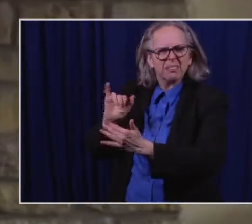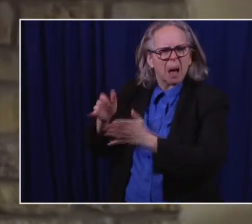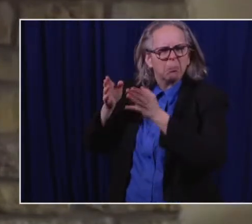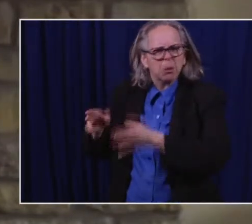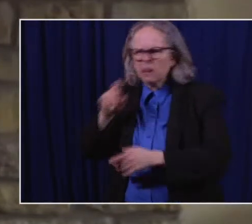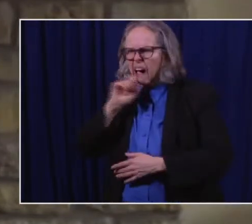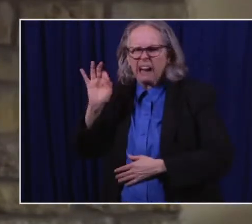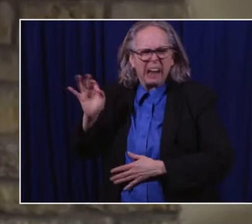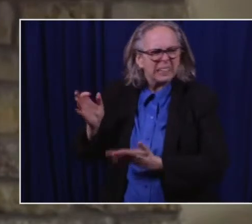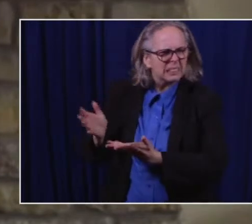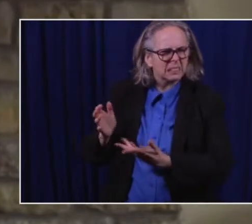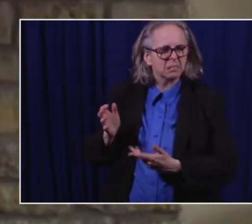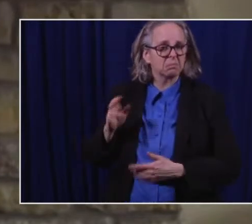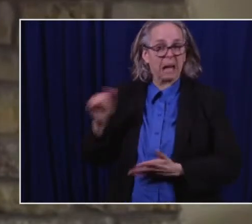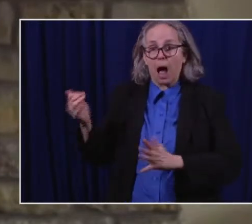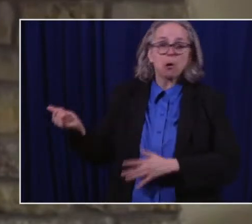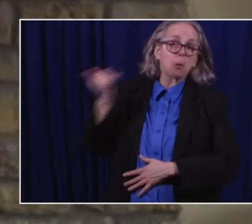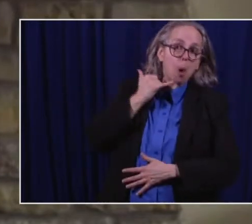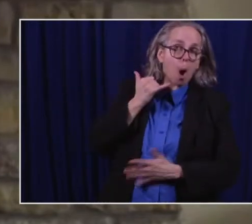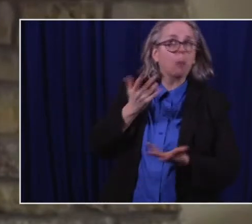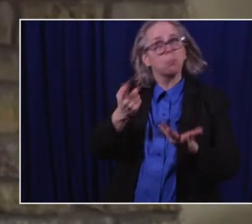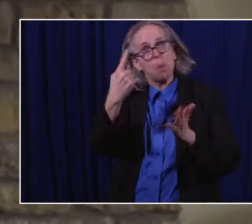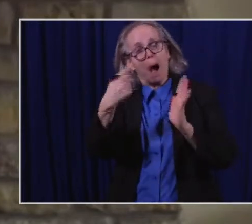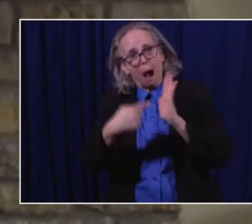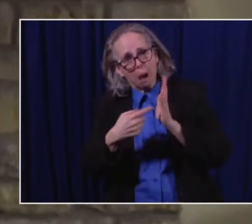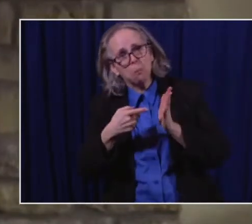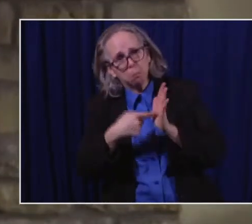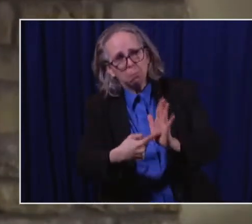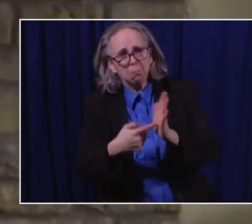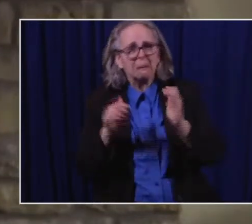but, they could take a call, but they,